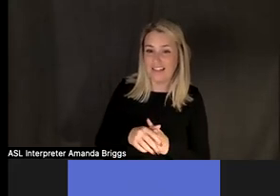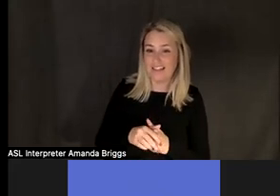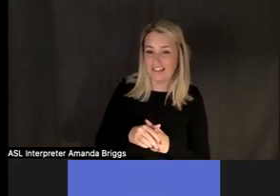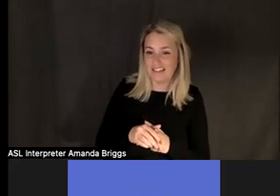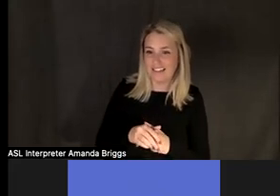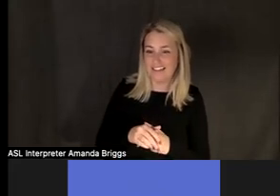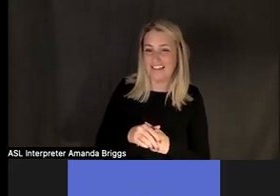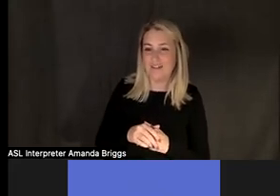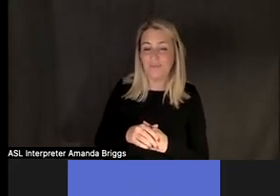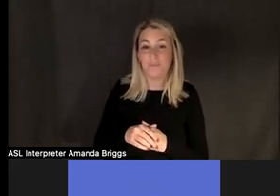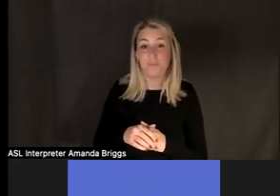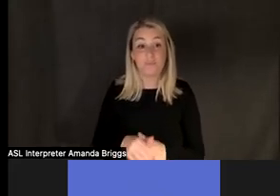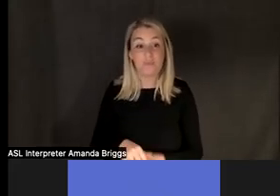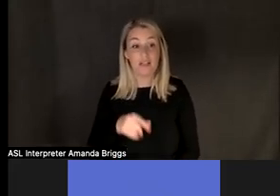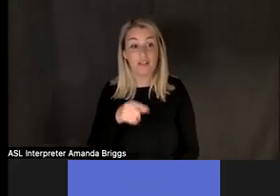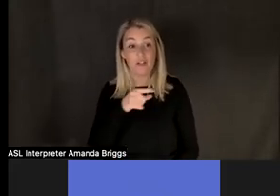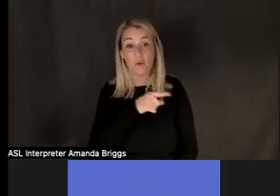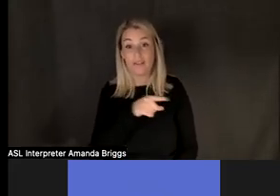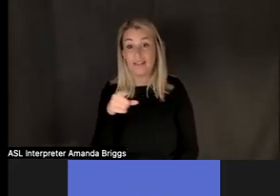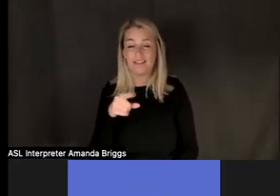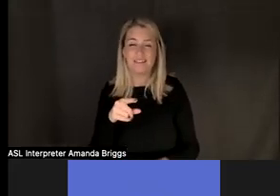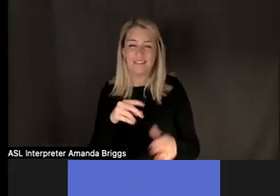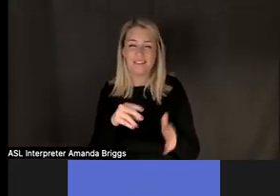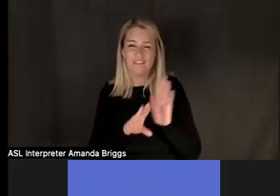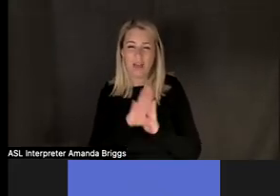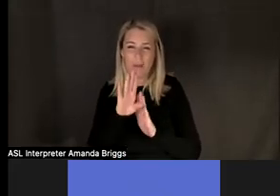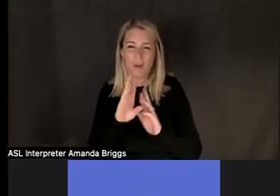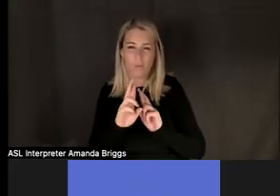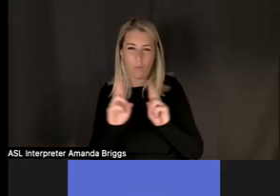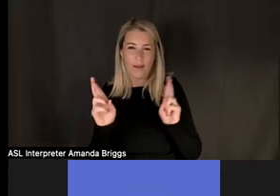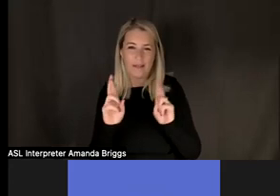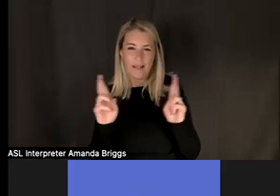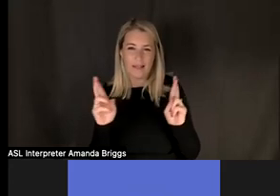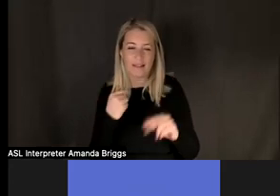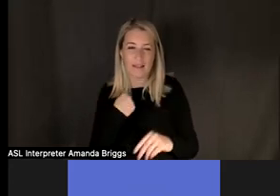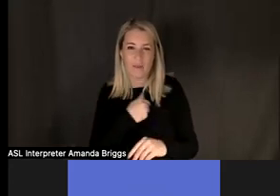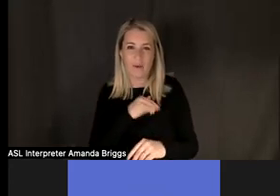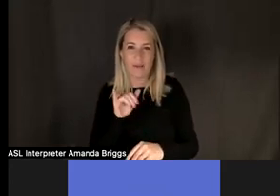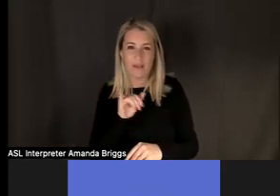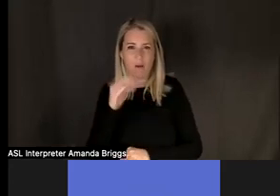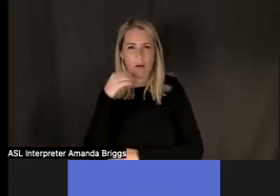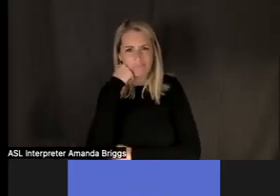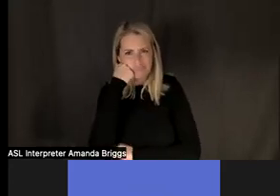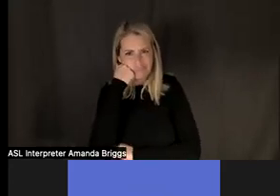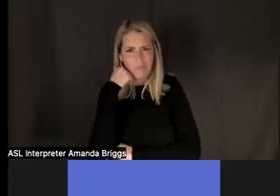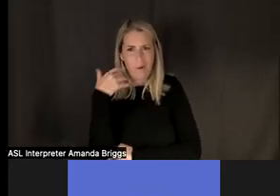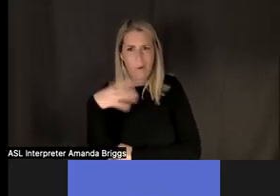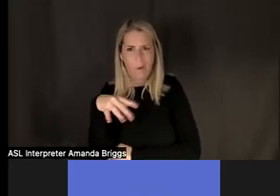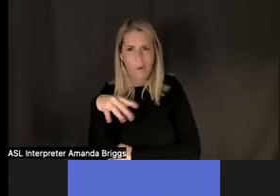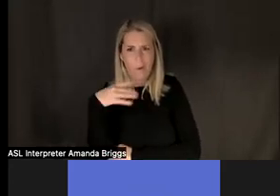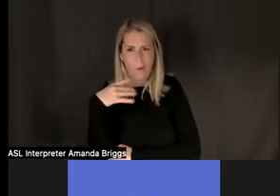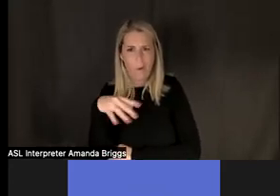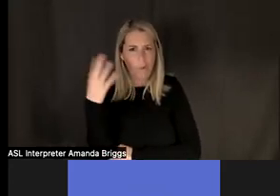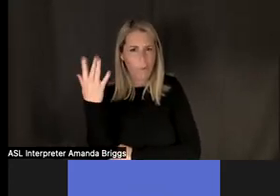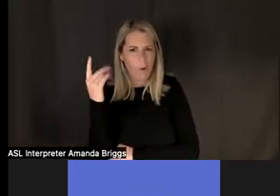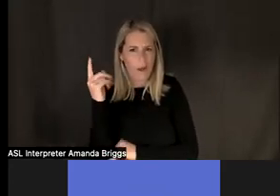the developmental readiness that we kind of went, oh, wait a minute here. This is interesting to